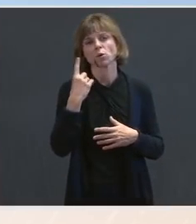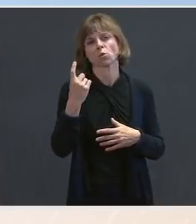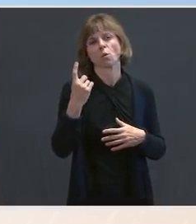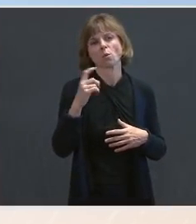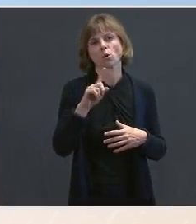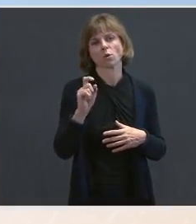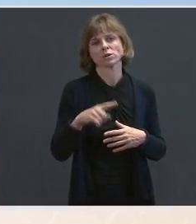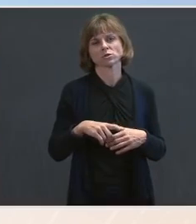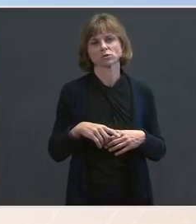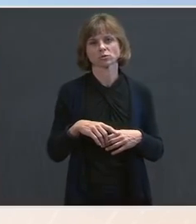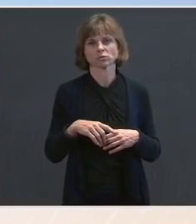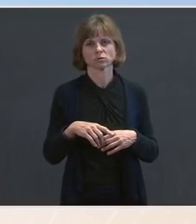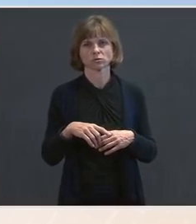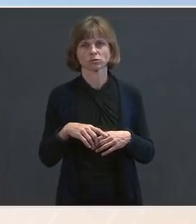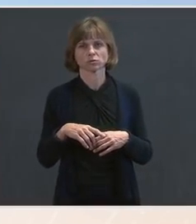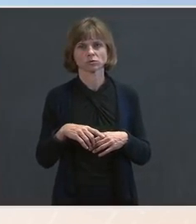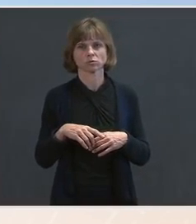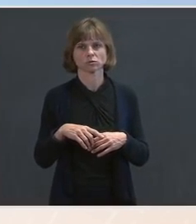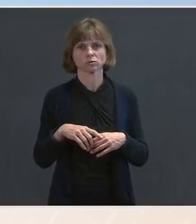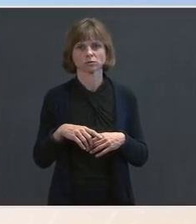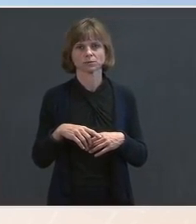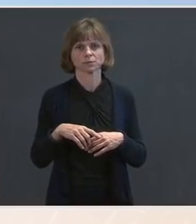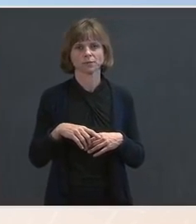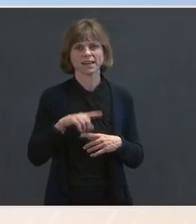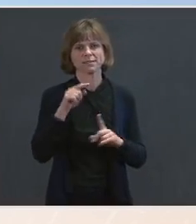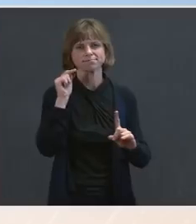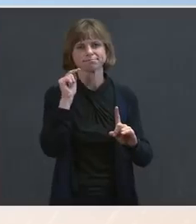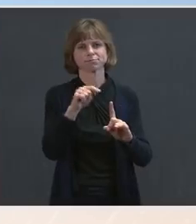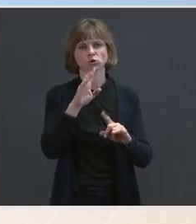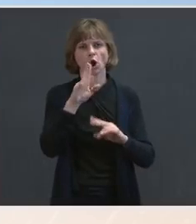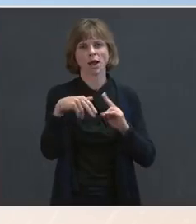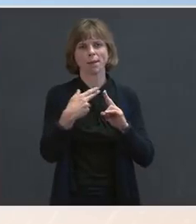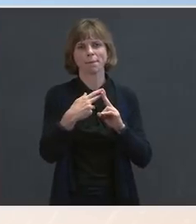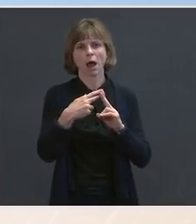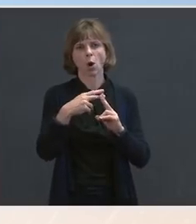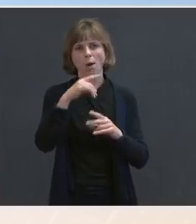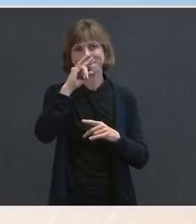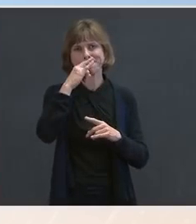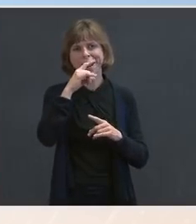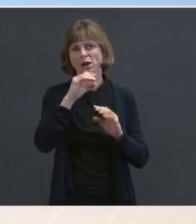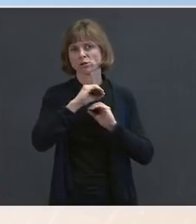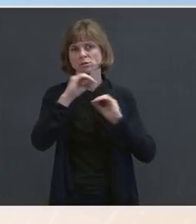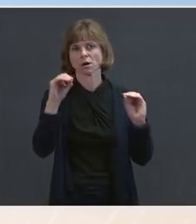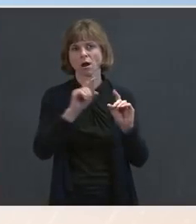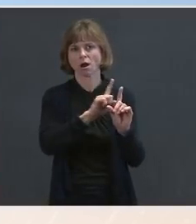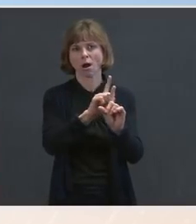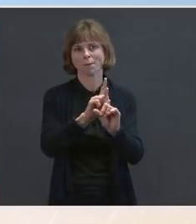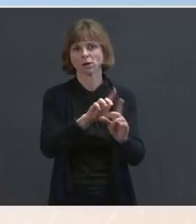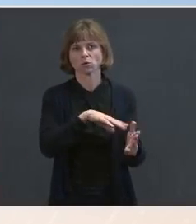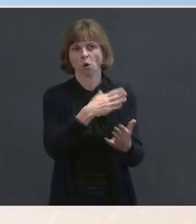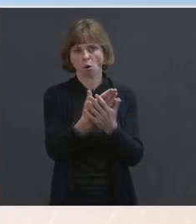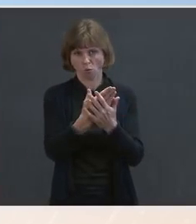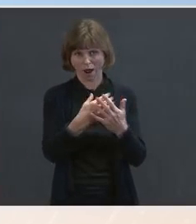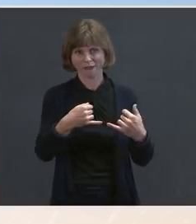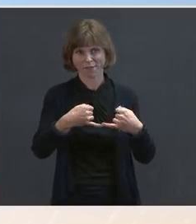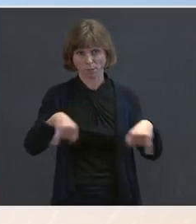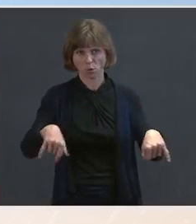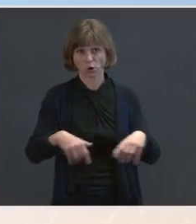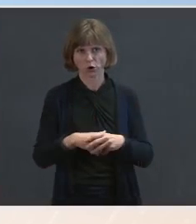question on migrants, specifically unaccompanied minors who continue to come to the border every day. We've reported